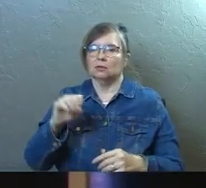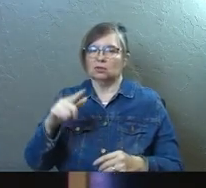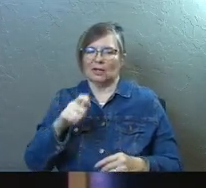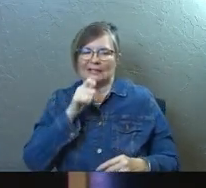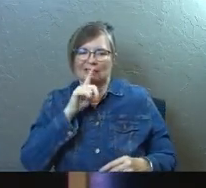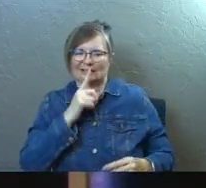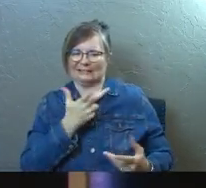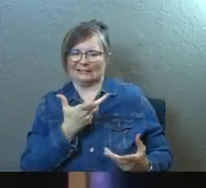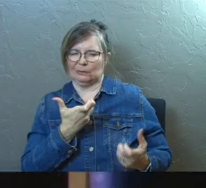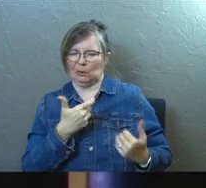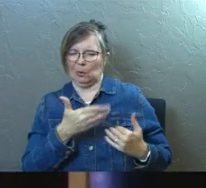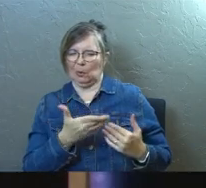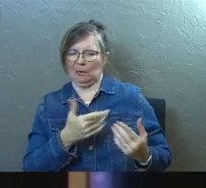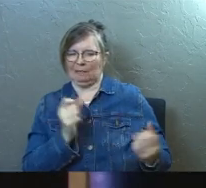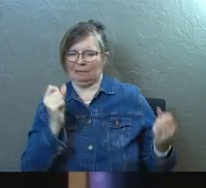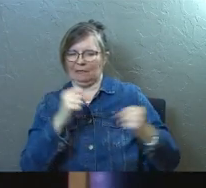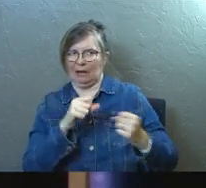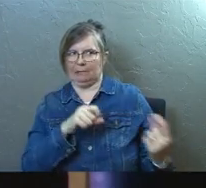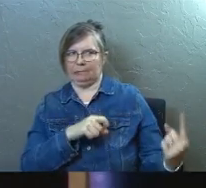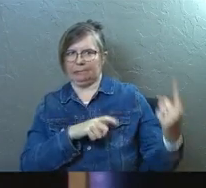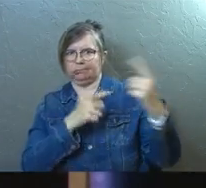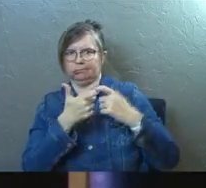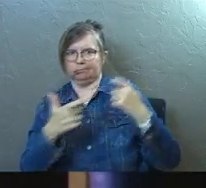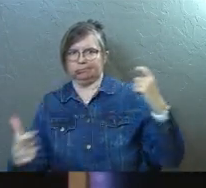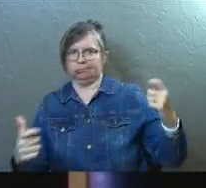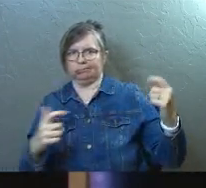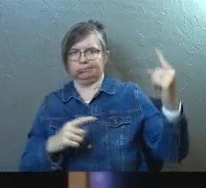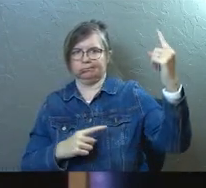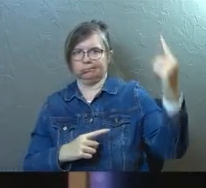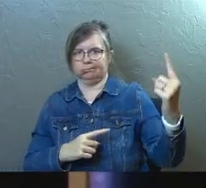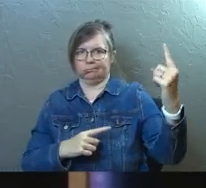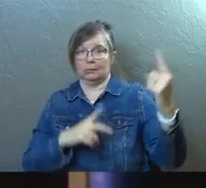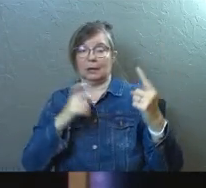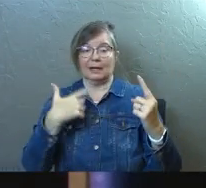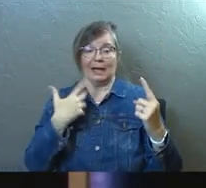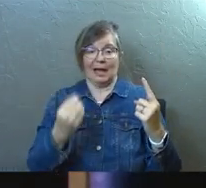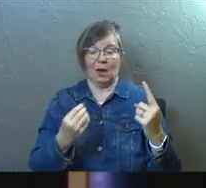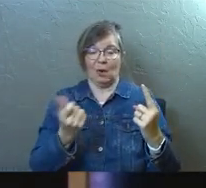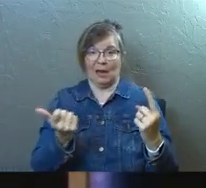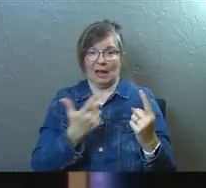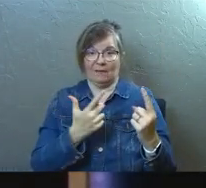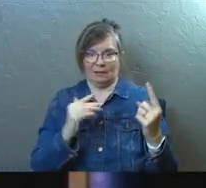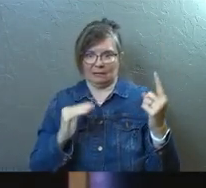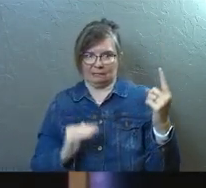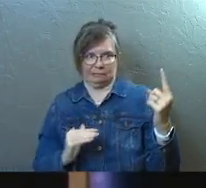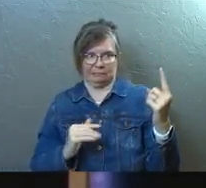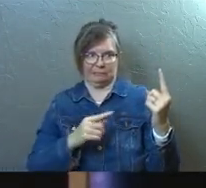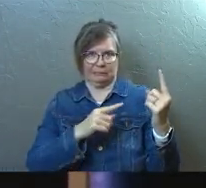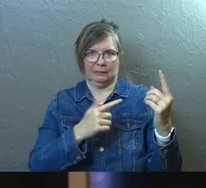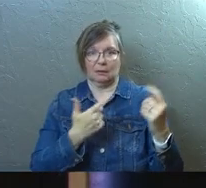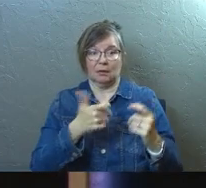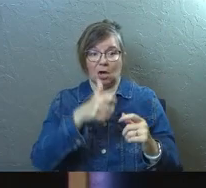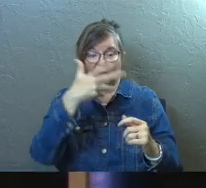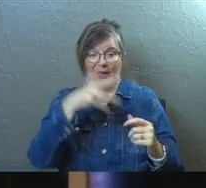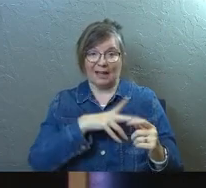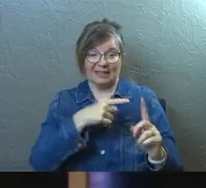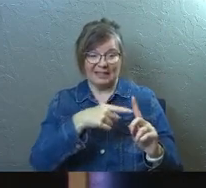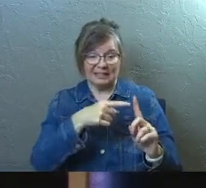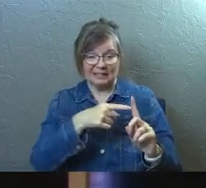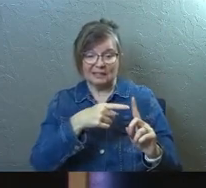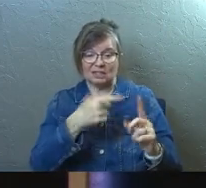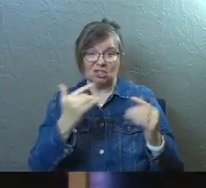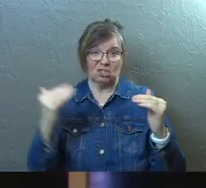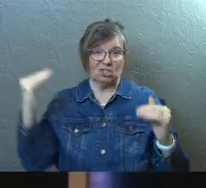to let David go through with this battle because he is out everythinged, right? Like this other guy,